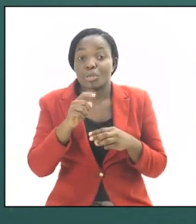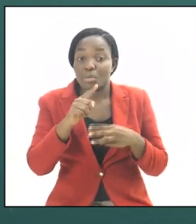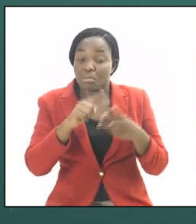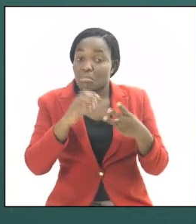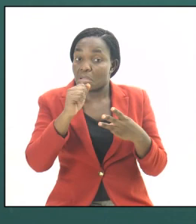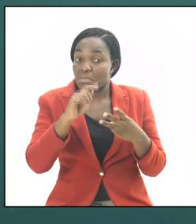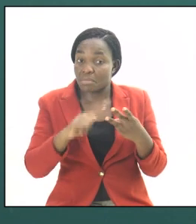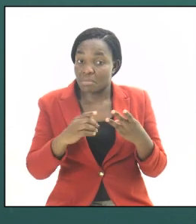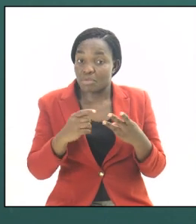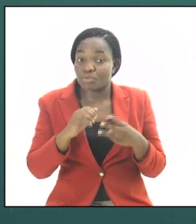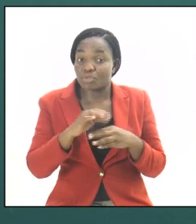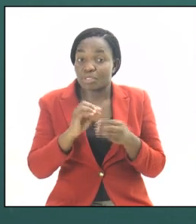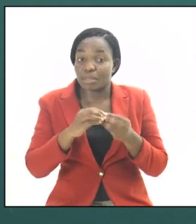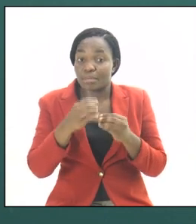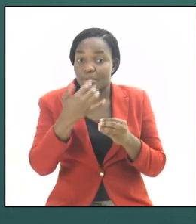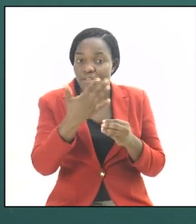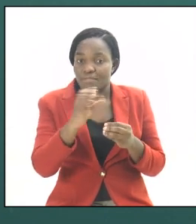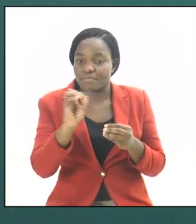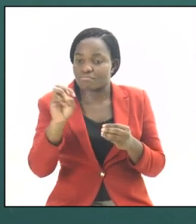C to the number